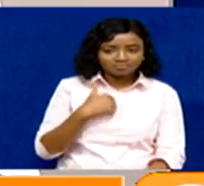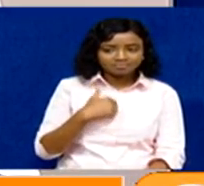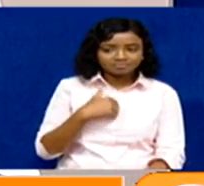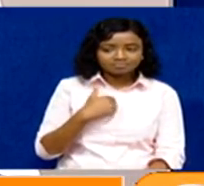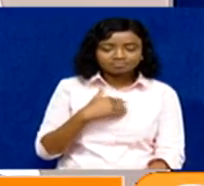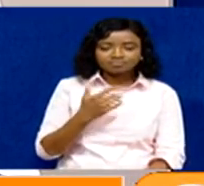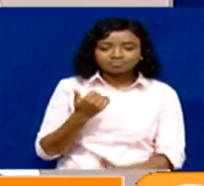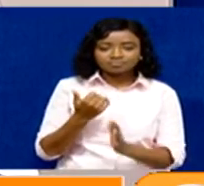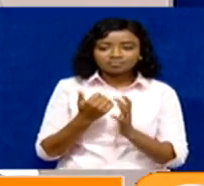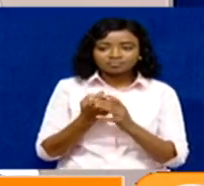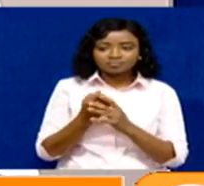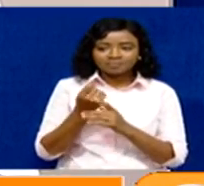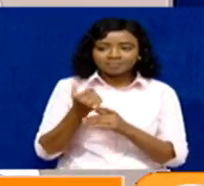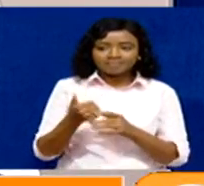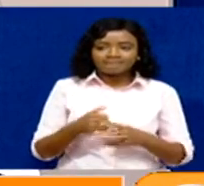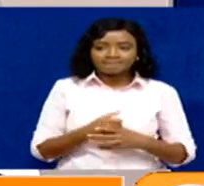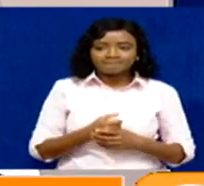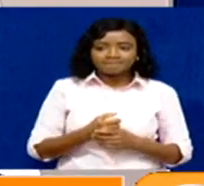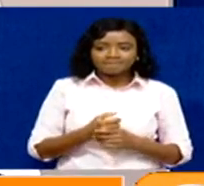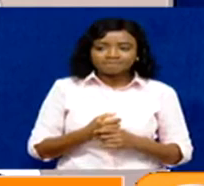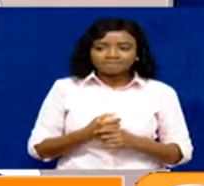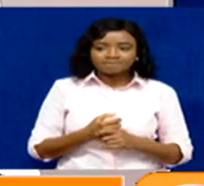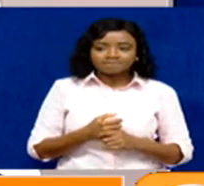surgical procedure